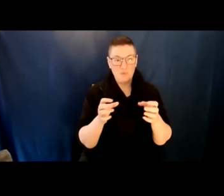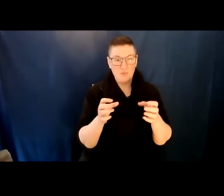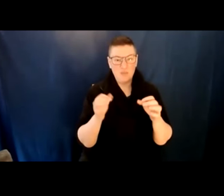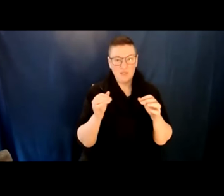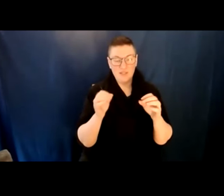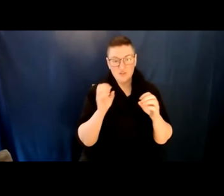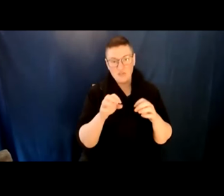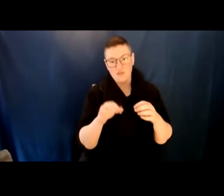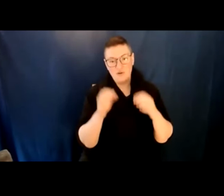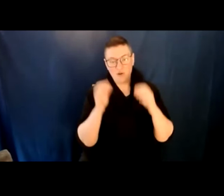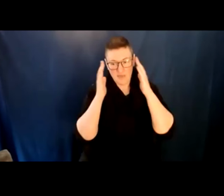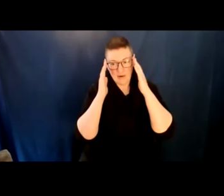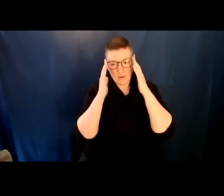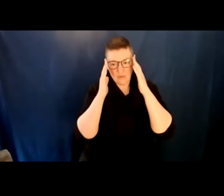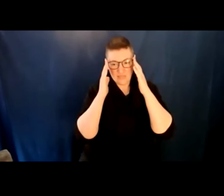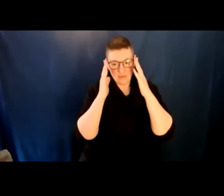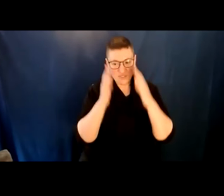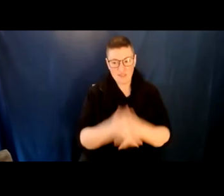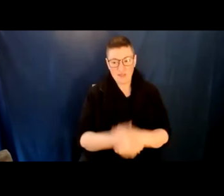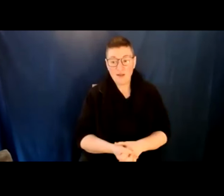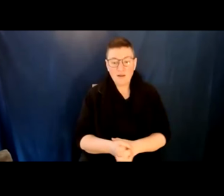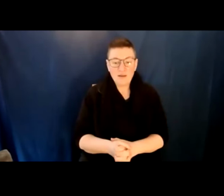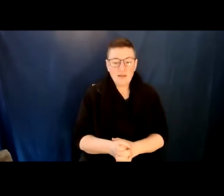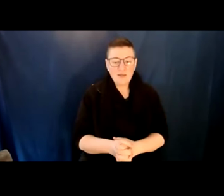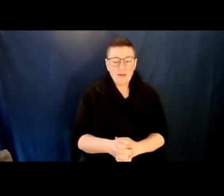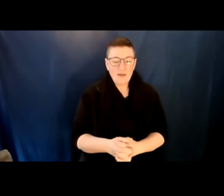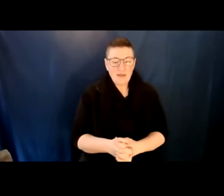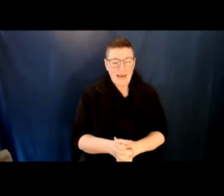different, but the structures are there in all those languages.